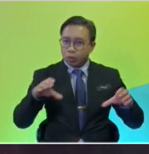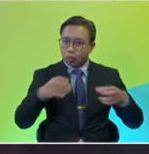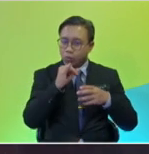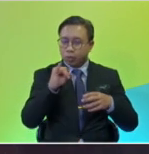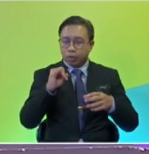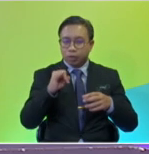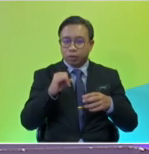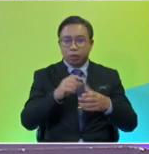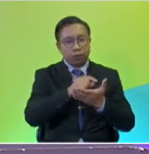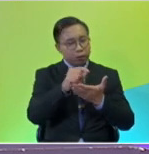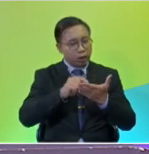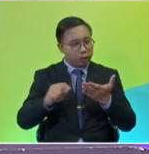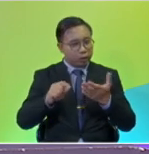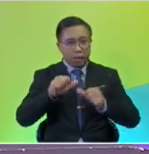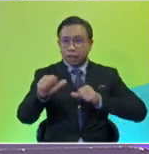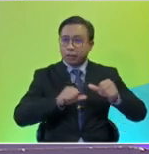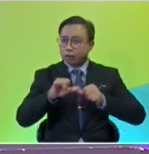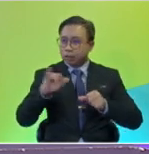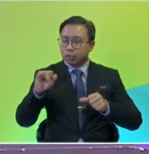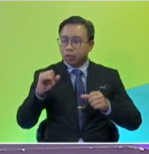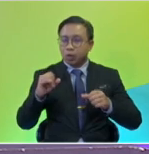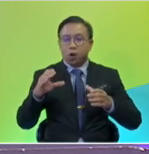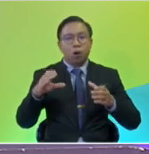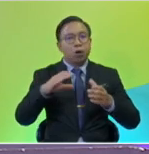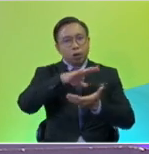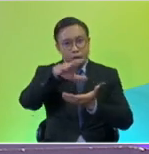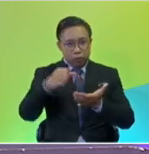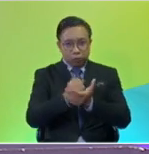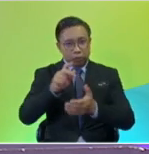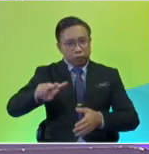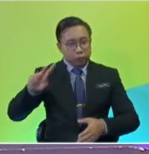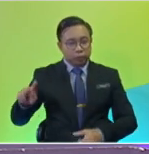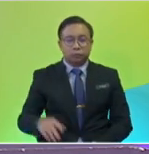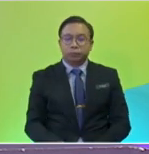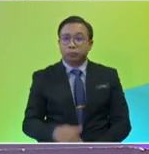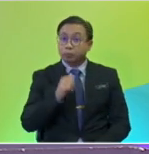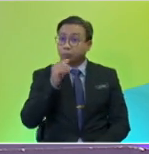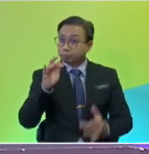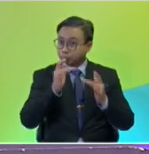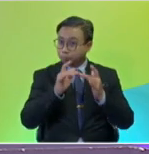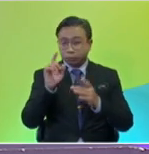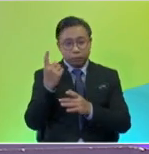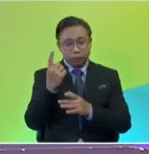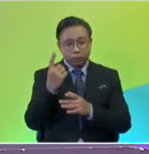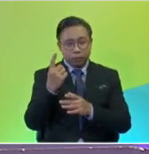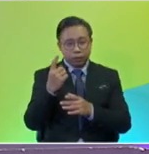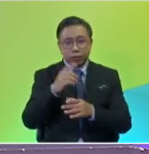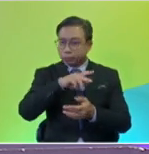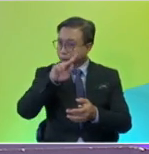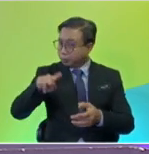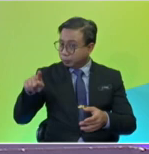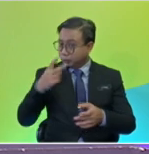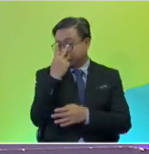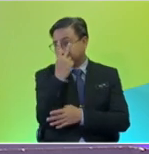few writing activities with all the pupils. All right, not just in the Google Meet, but all the pupils who are watching